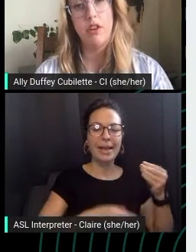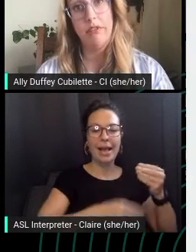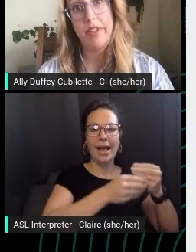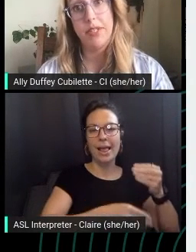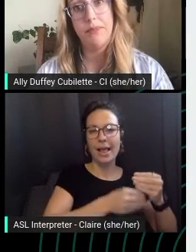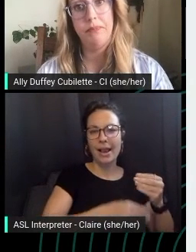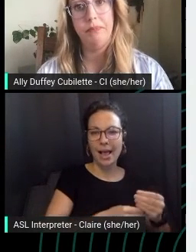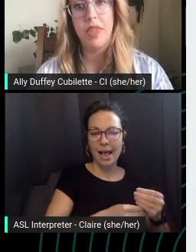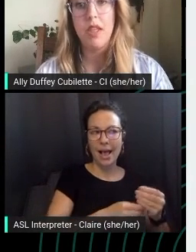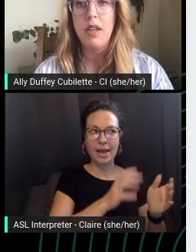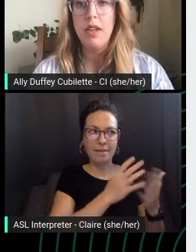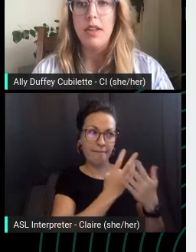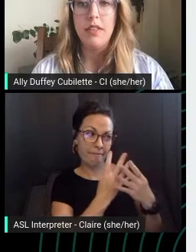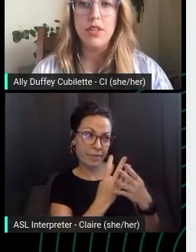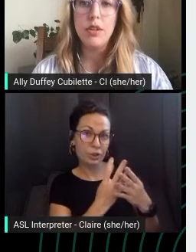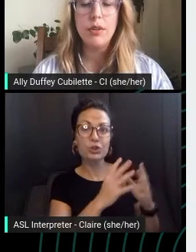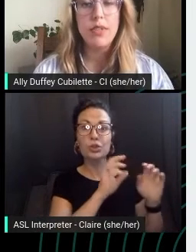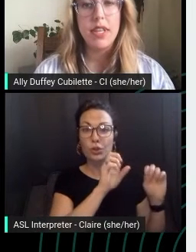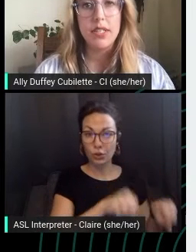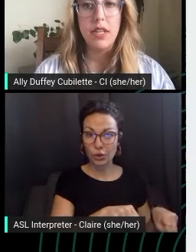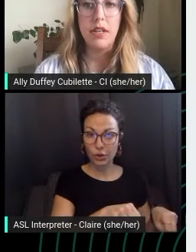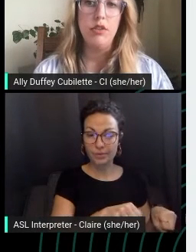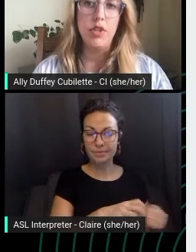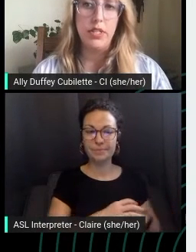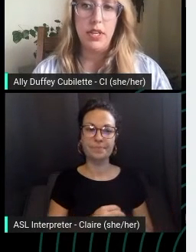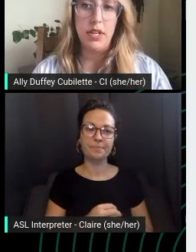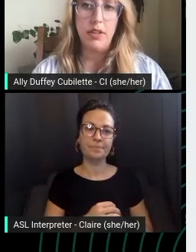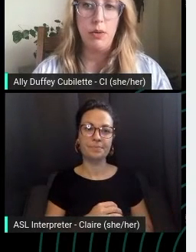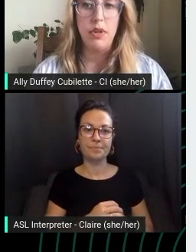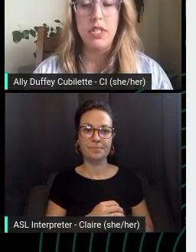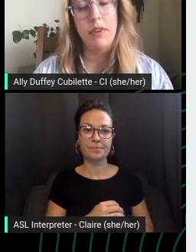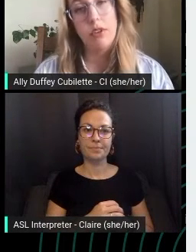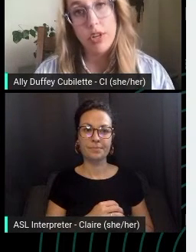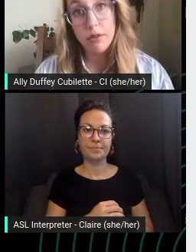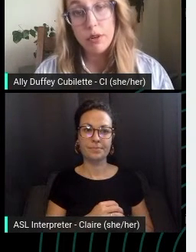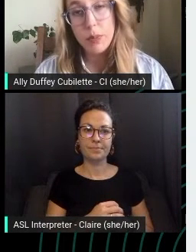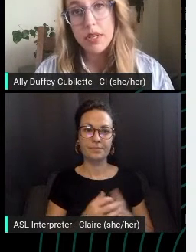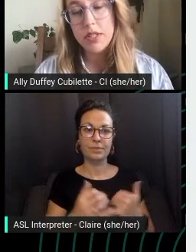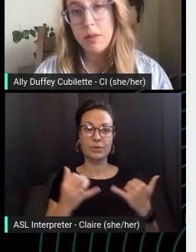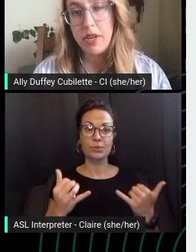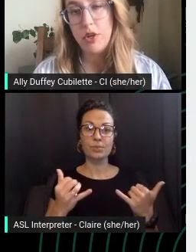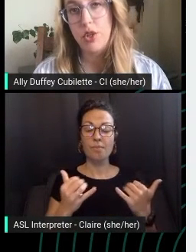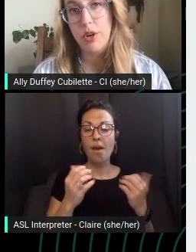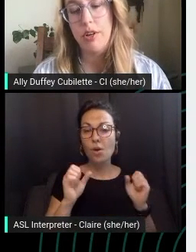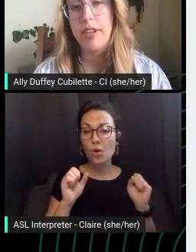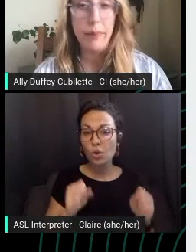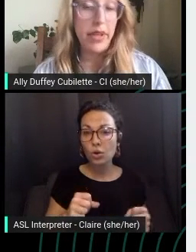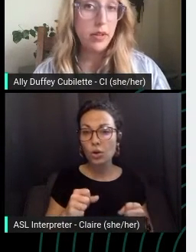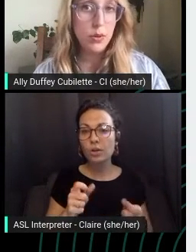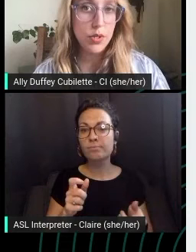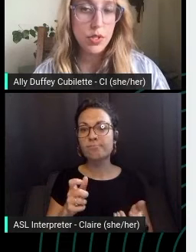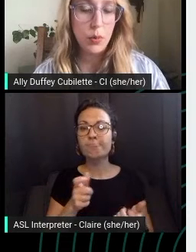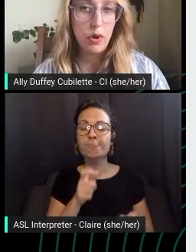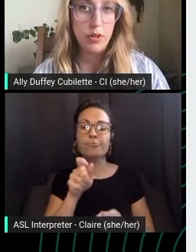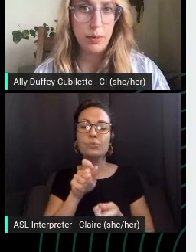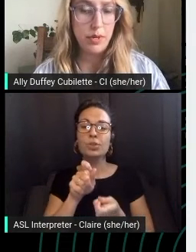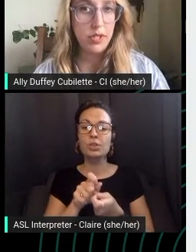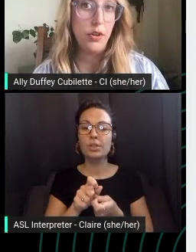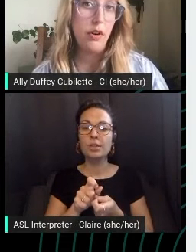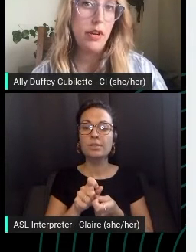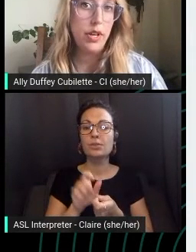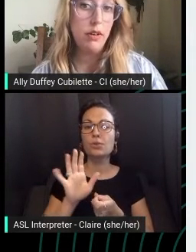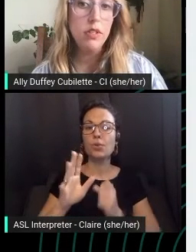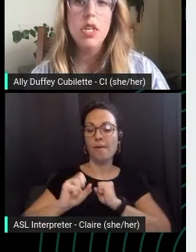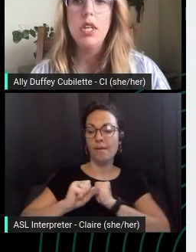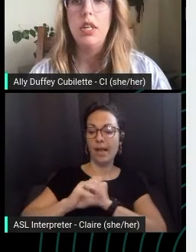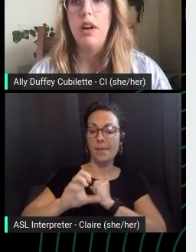Analytics interface. This could include things like adjusting your default channel groupings to make sure your campaign sources were attributed